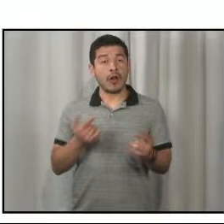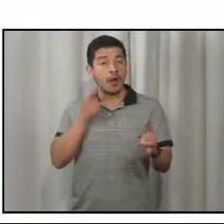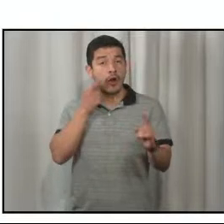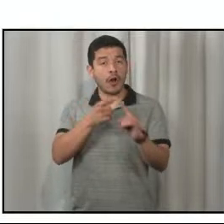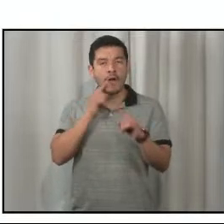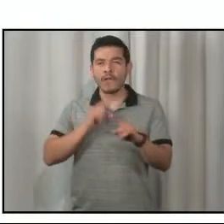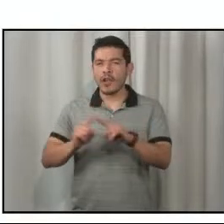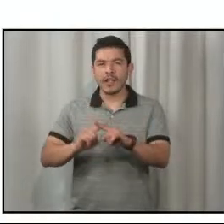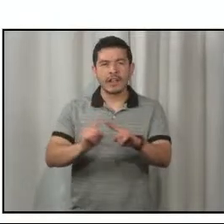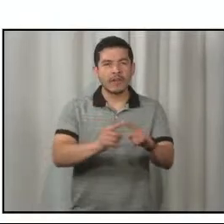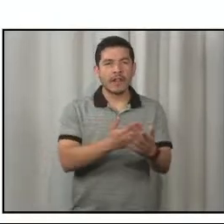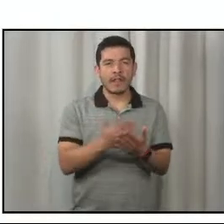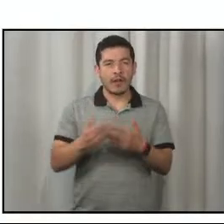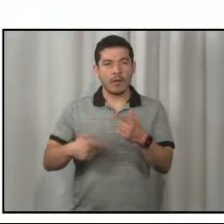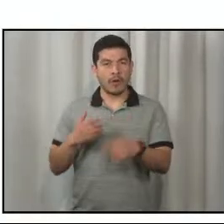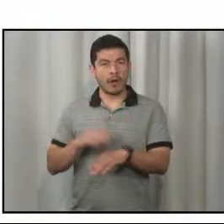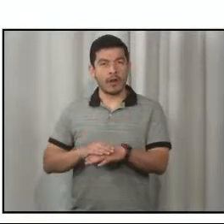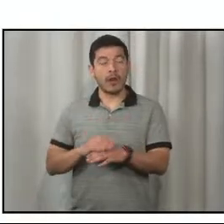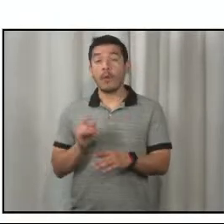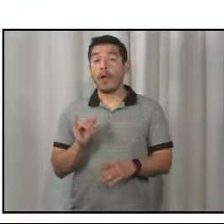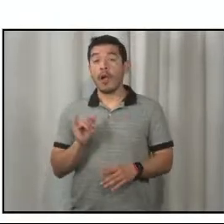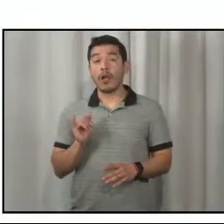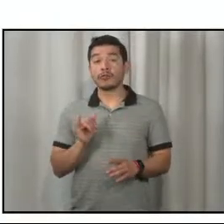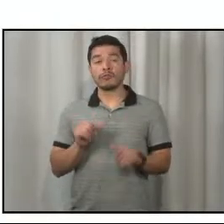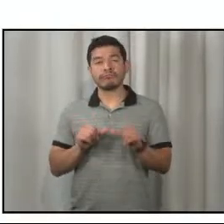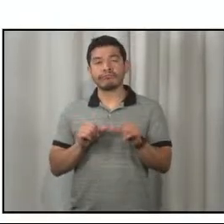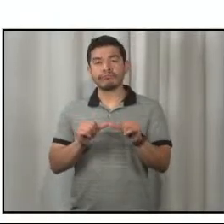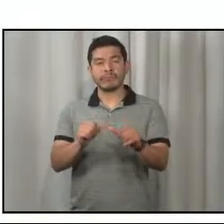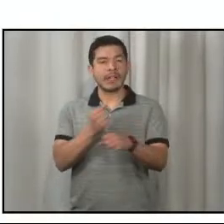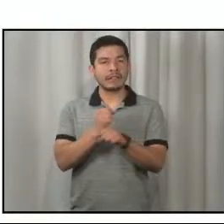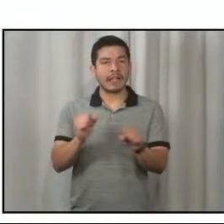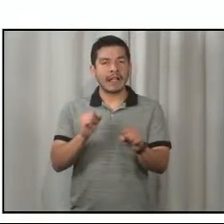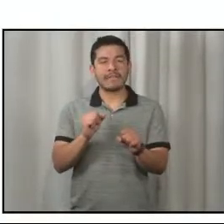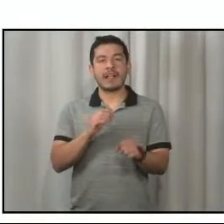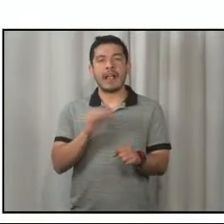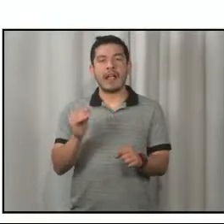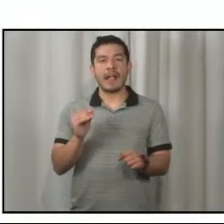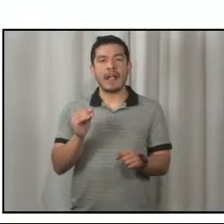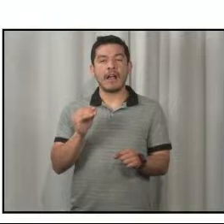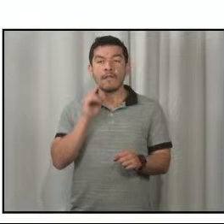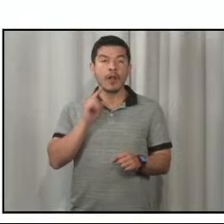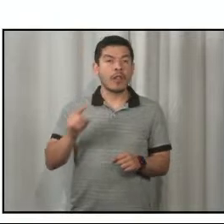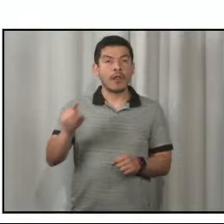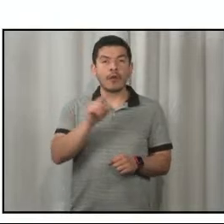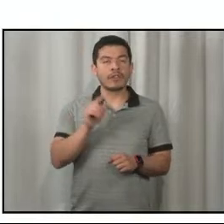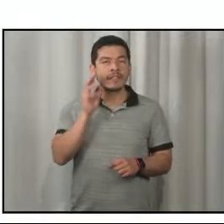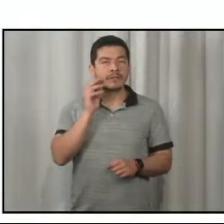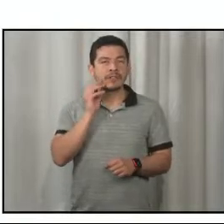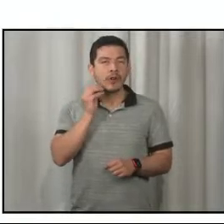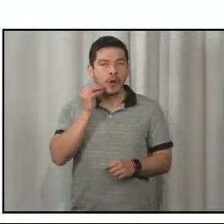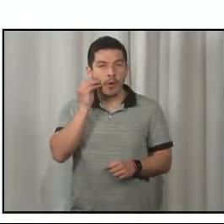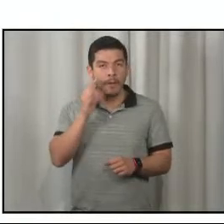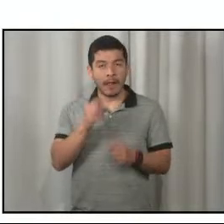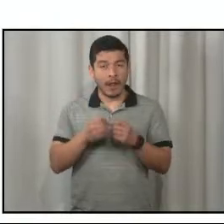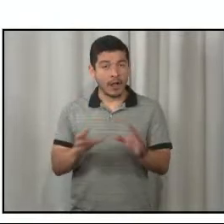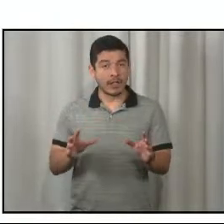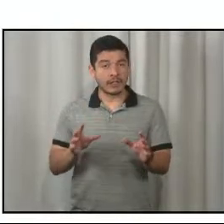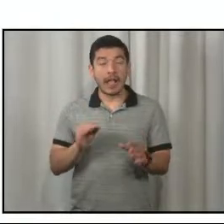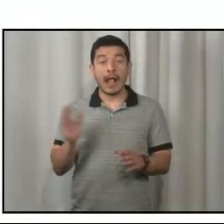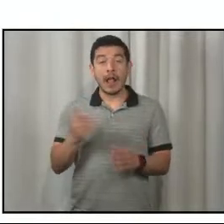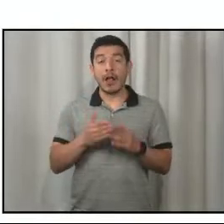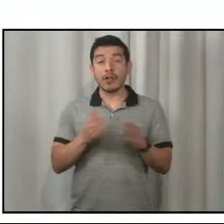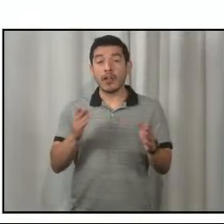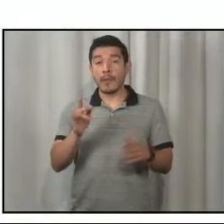different things we have going on, while also maintaining safety and security for those experiencing homelessness, the general public, and our